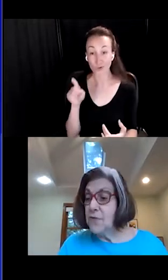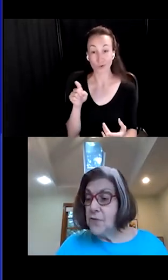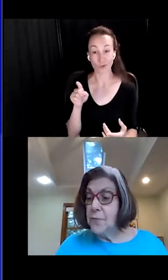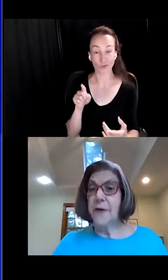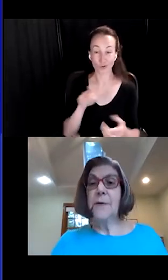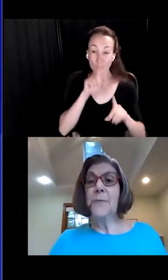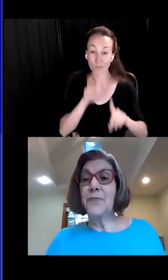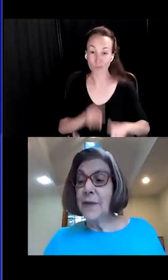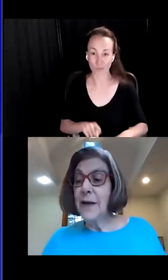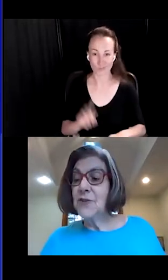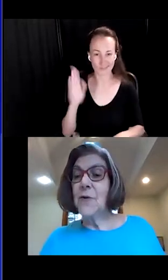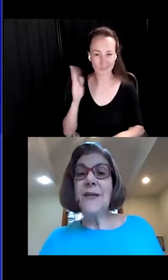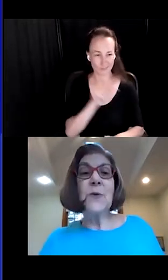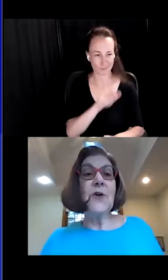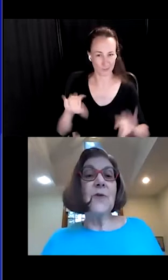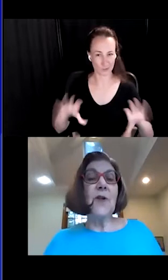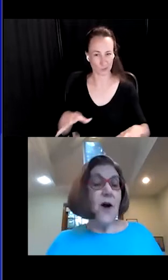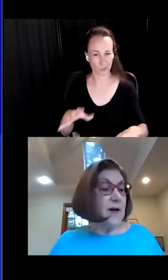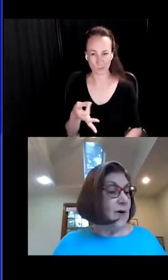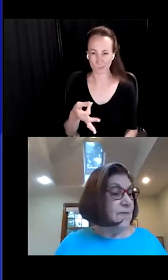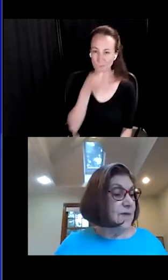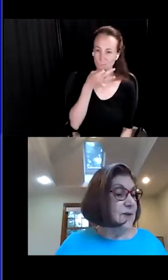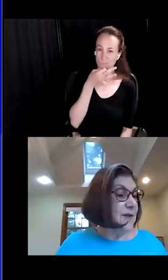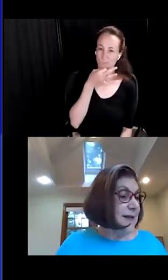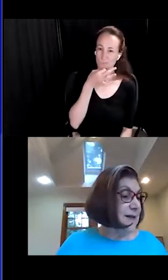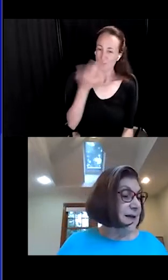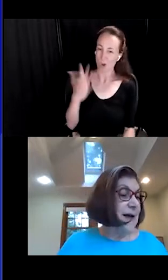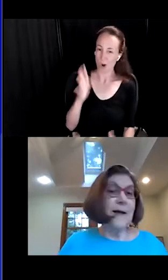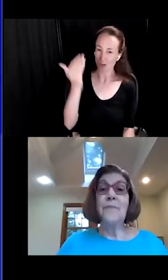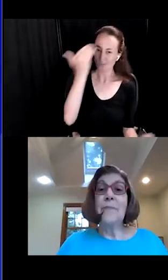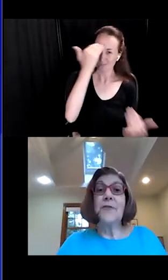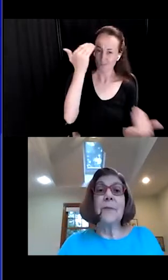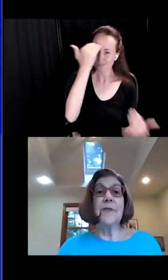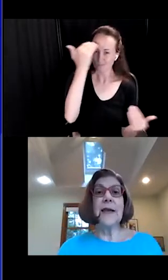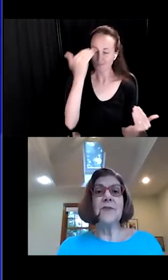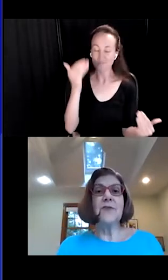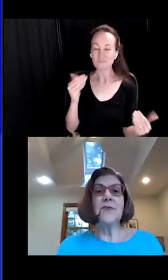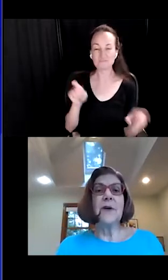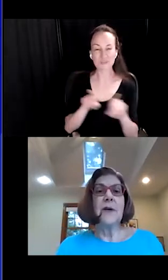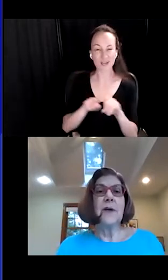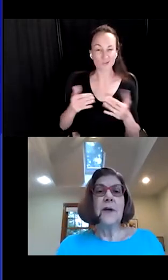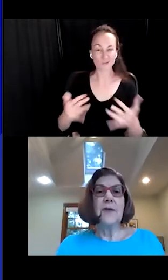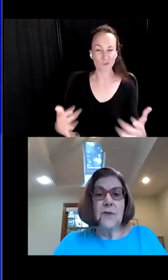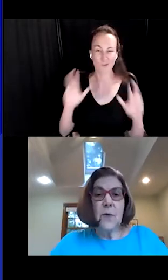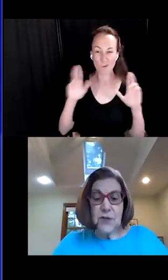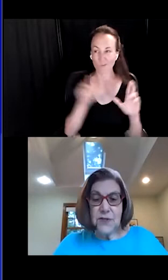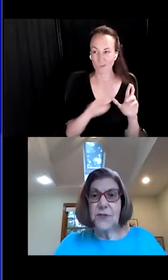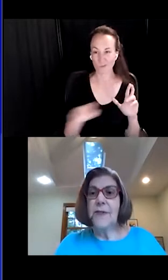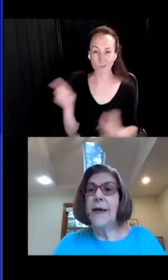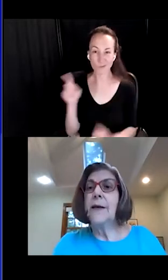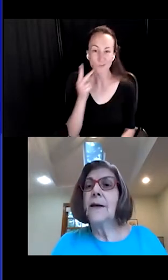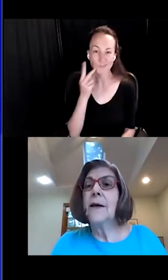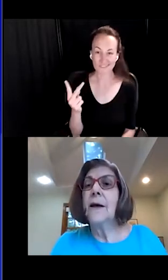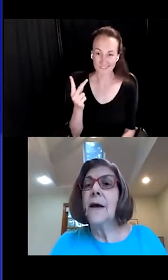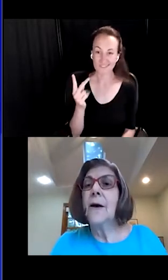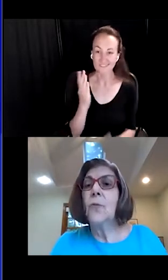savvy group here. So as we go along, hopefully you'll get some of the answers to the questions